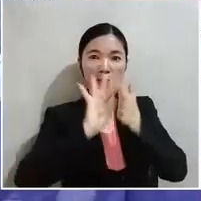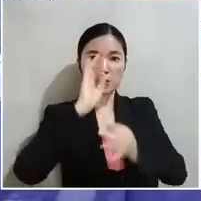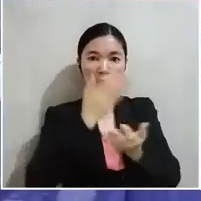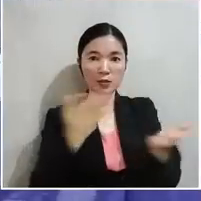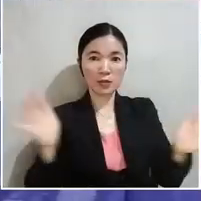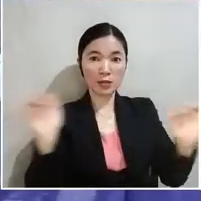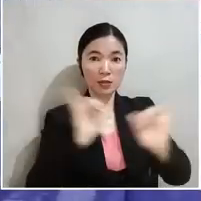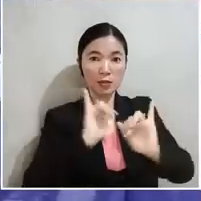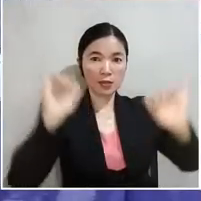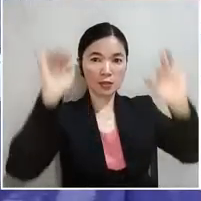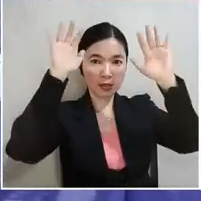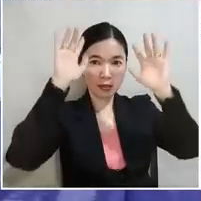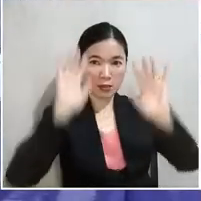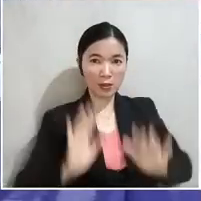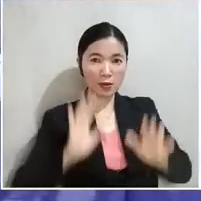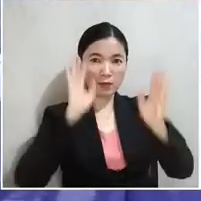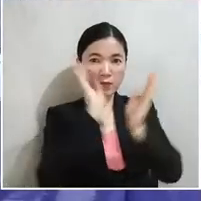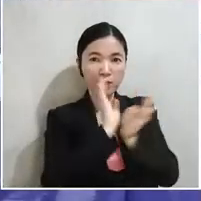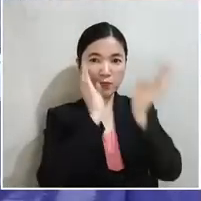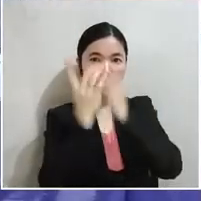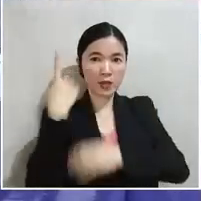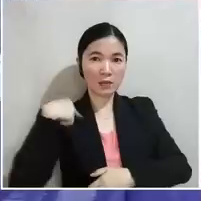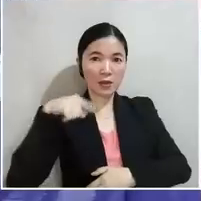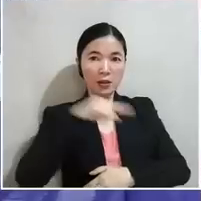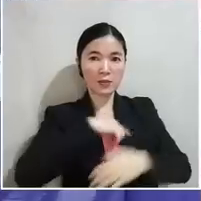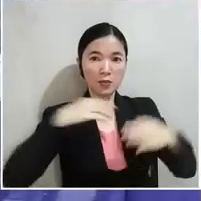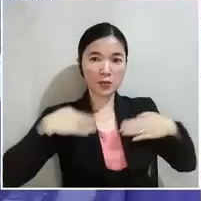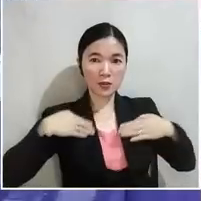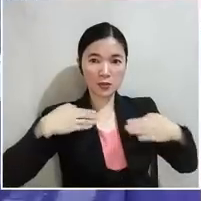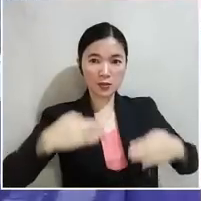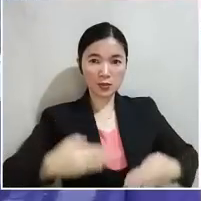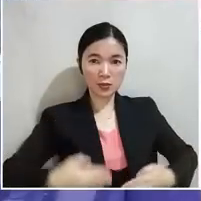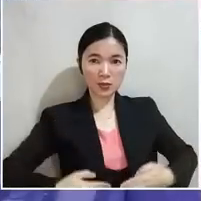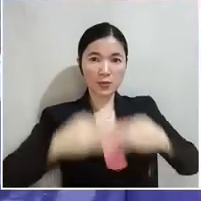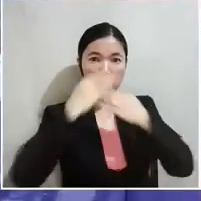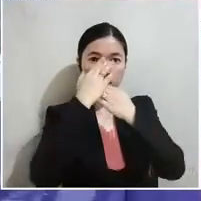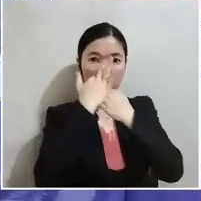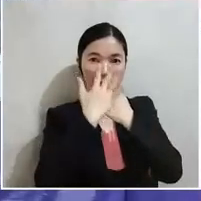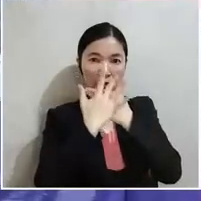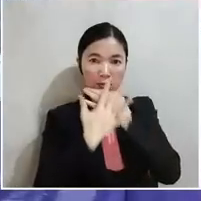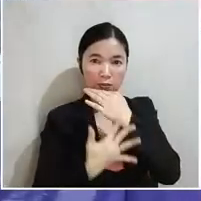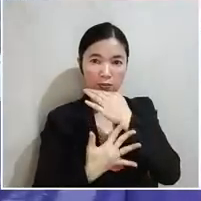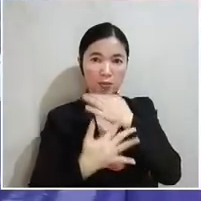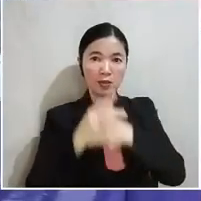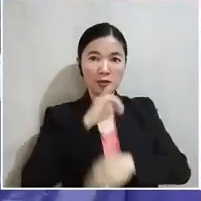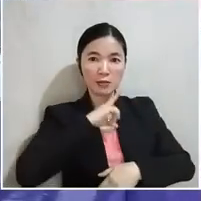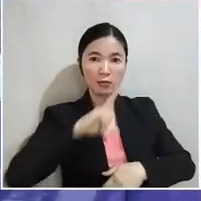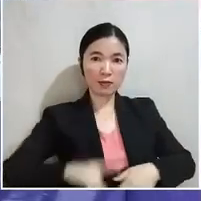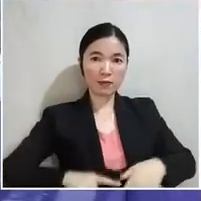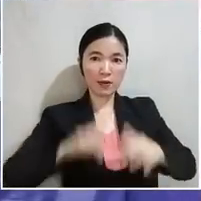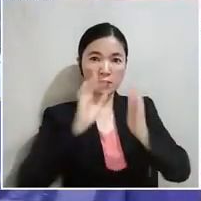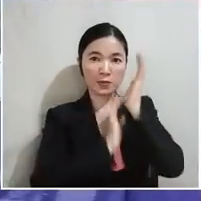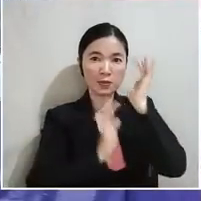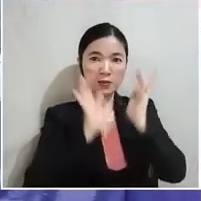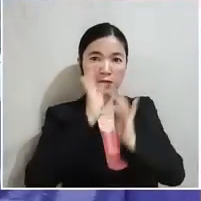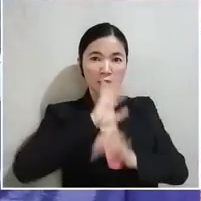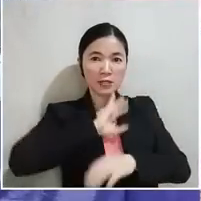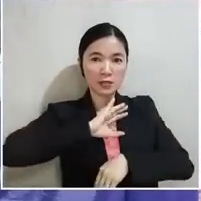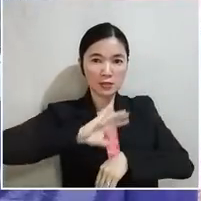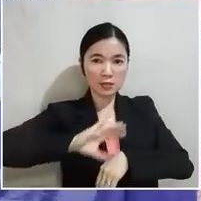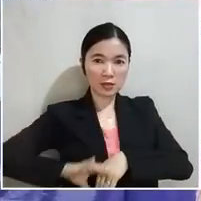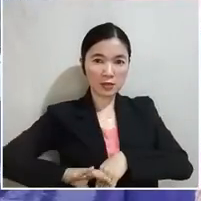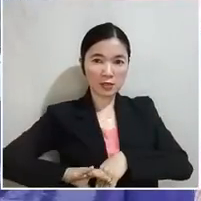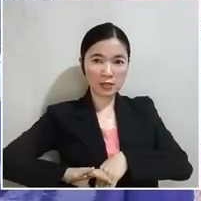the dewfall, so that they may become for us the body and blood of our Lord Jesus